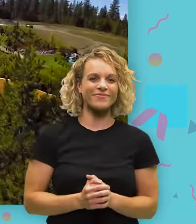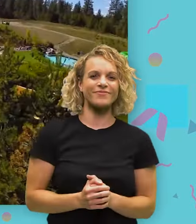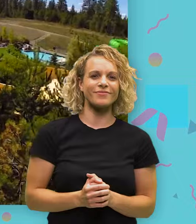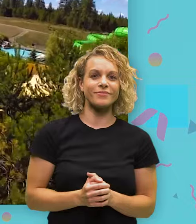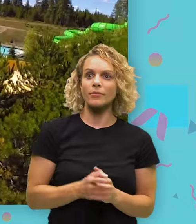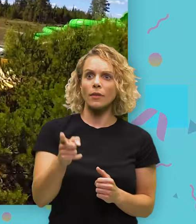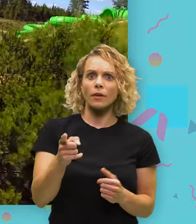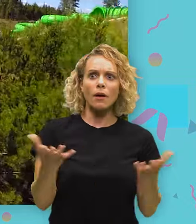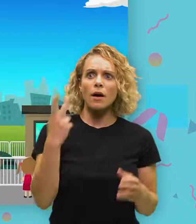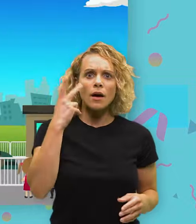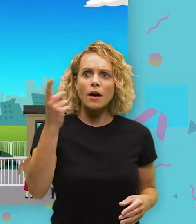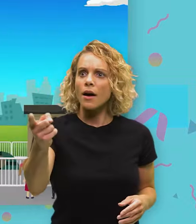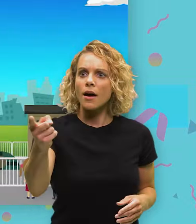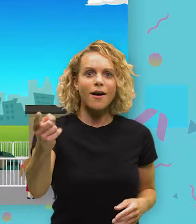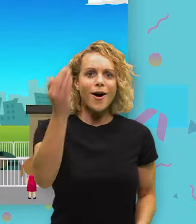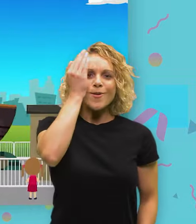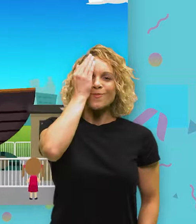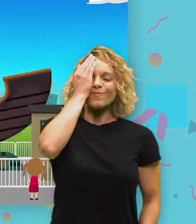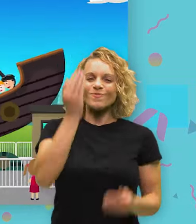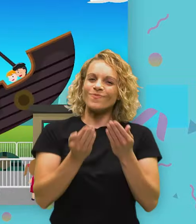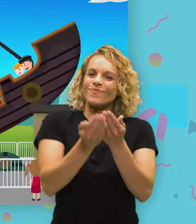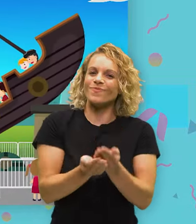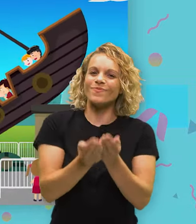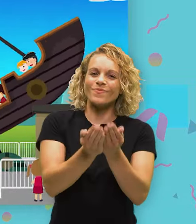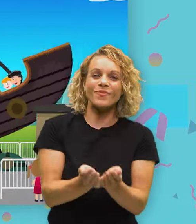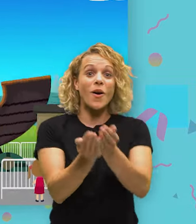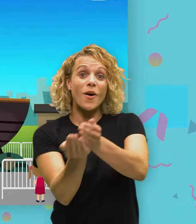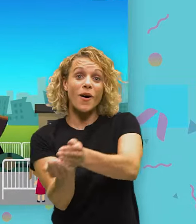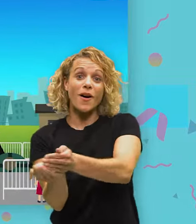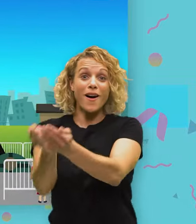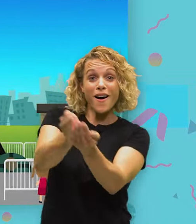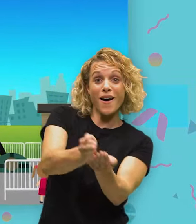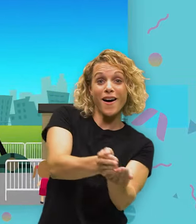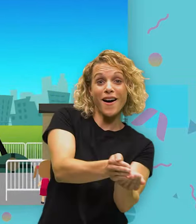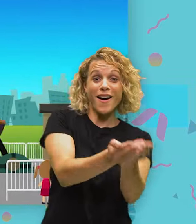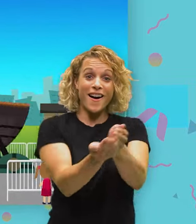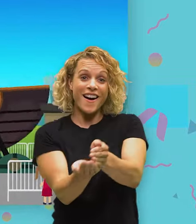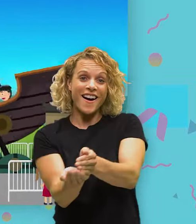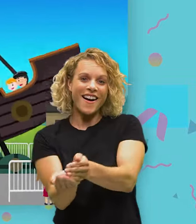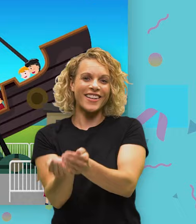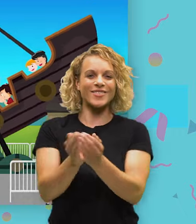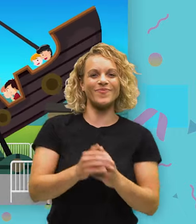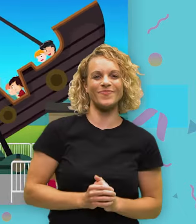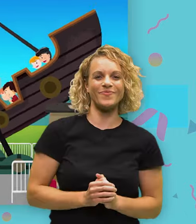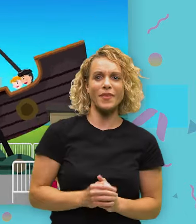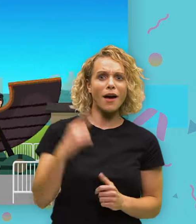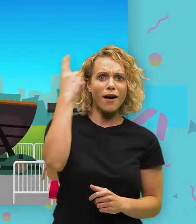next one. What's that I see? A pirate ship rocking from side to